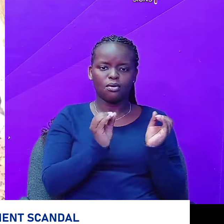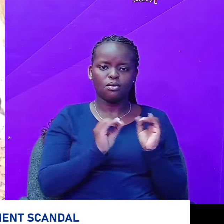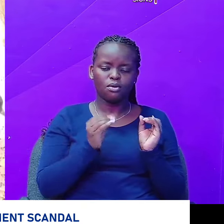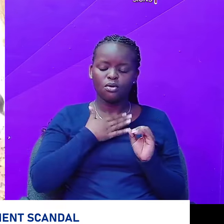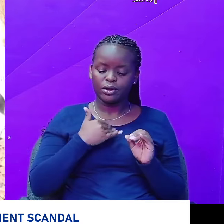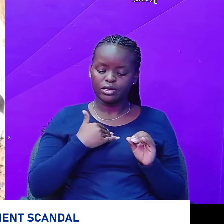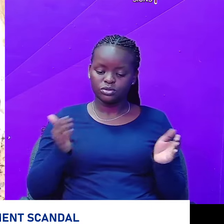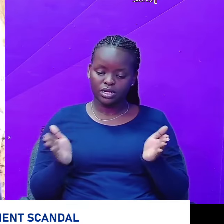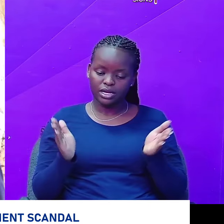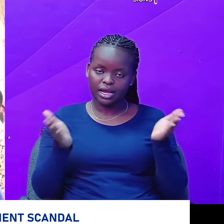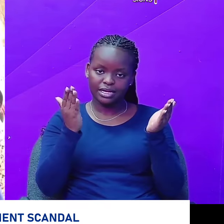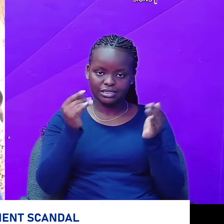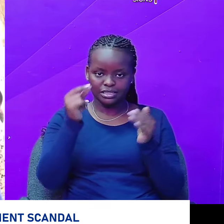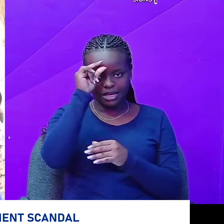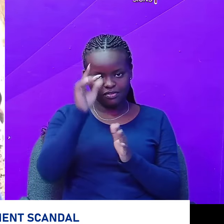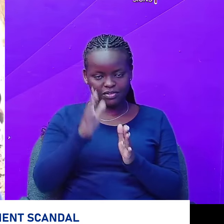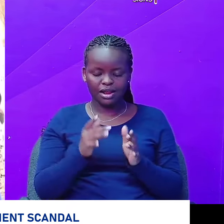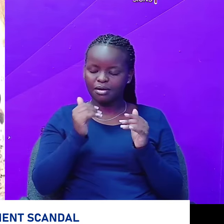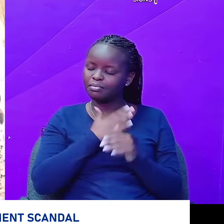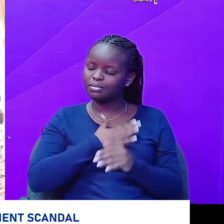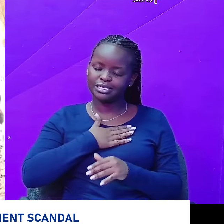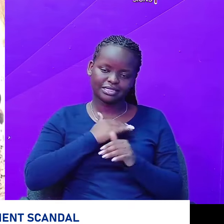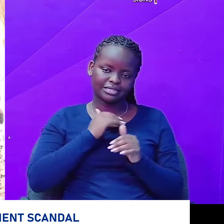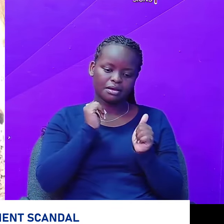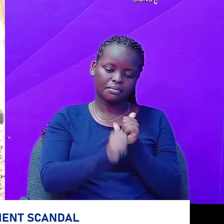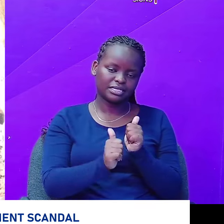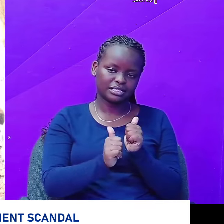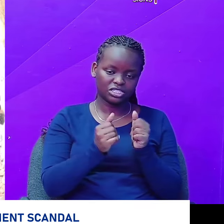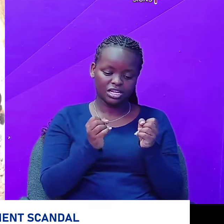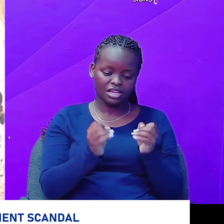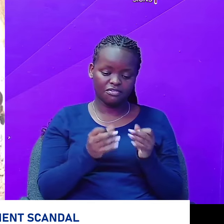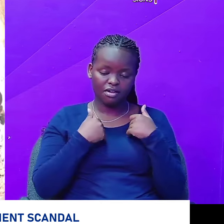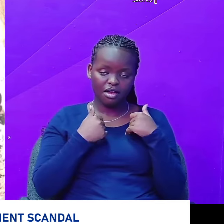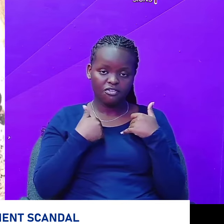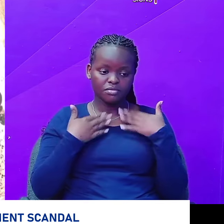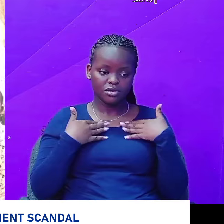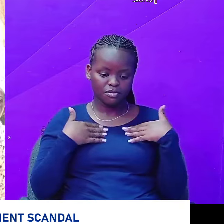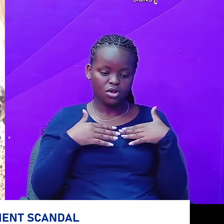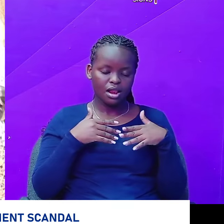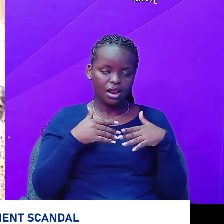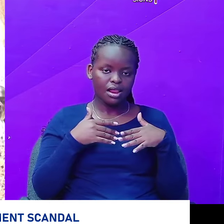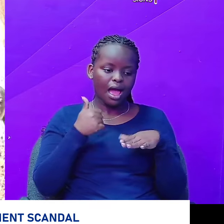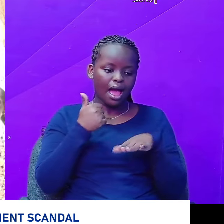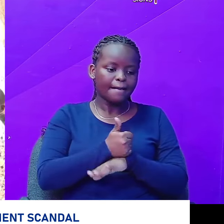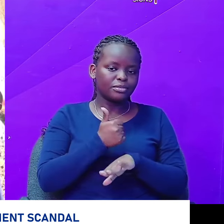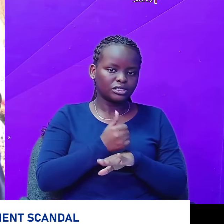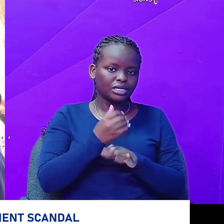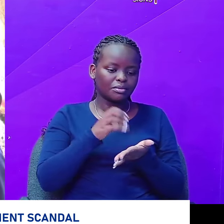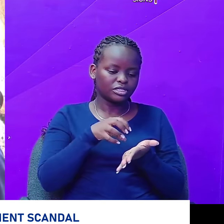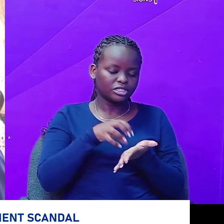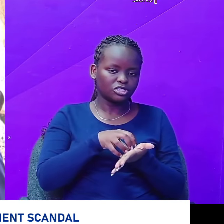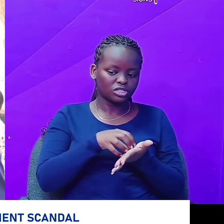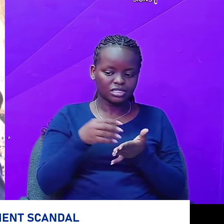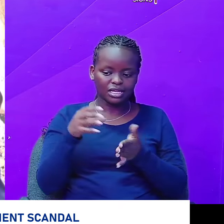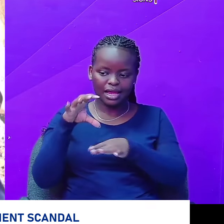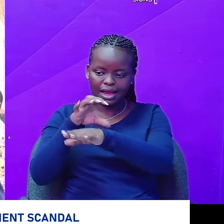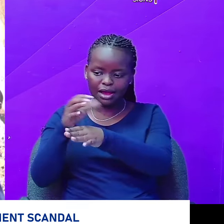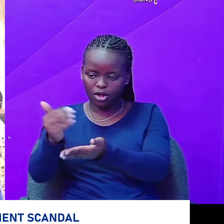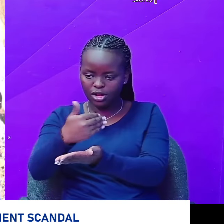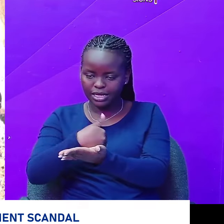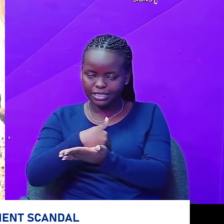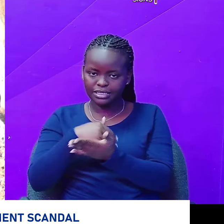to take action. If there are officers in your office who are abusing their positions by procuring money from innocent